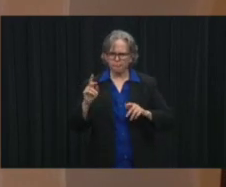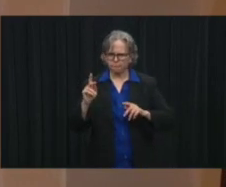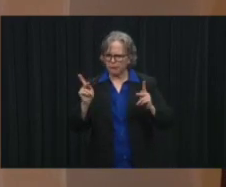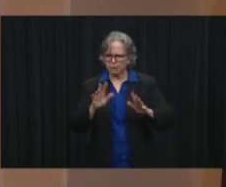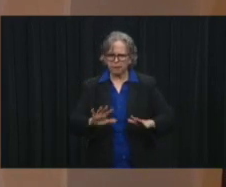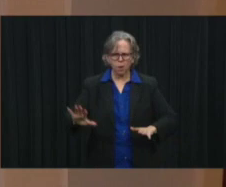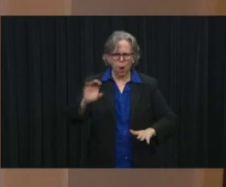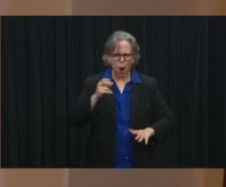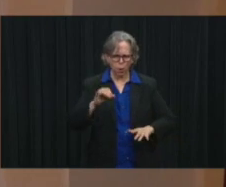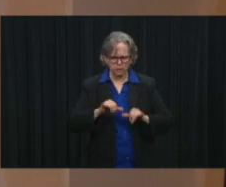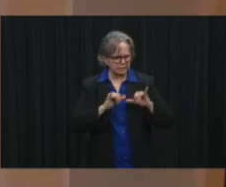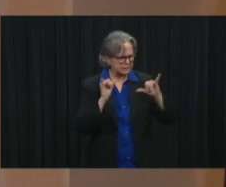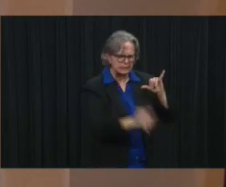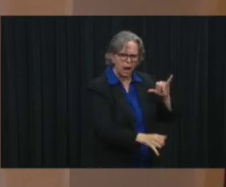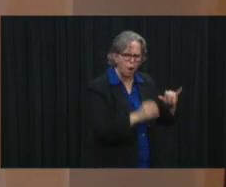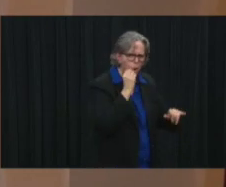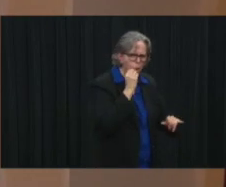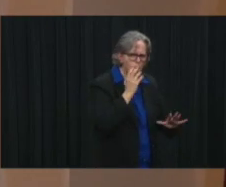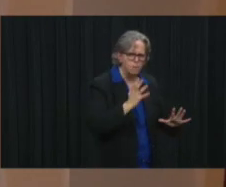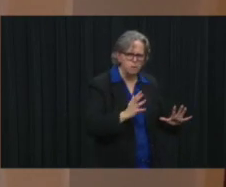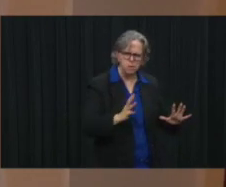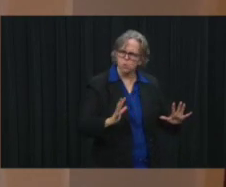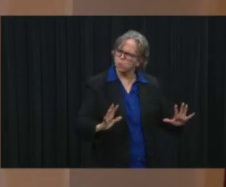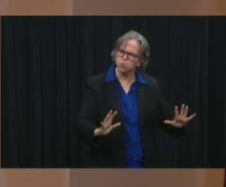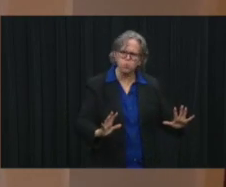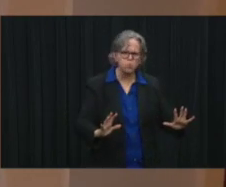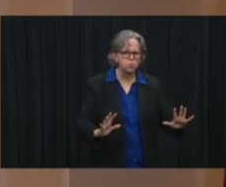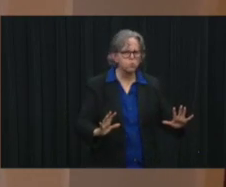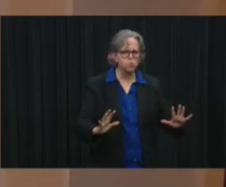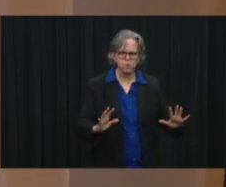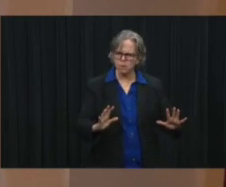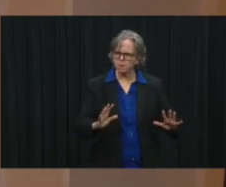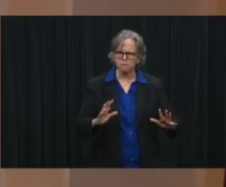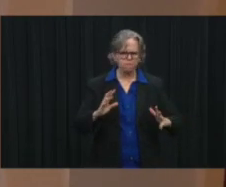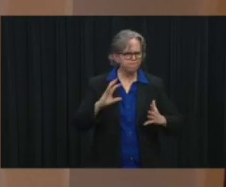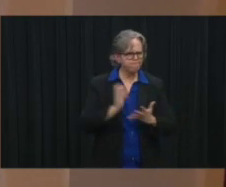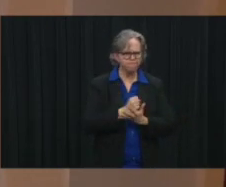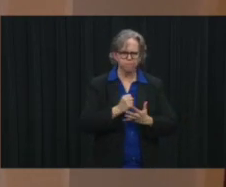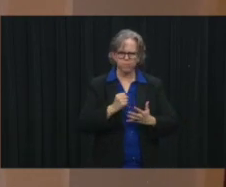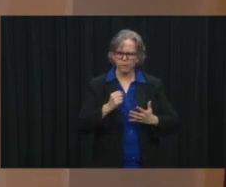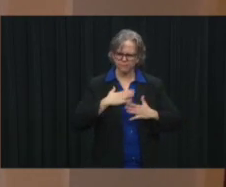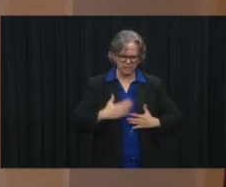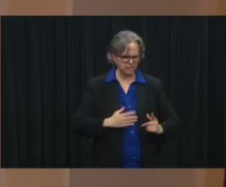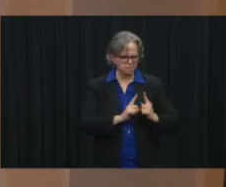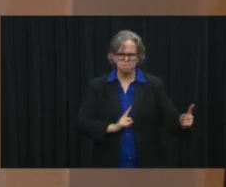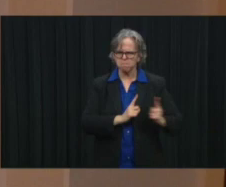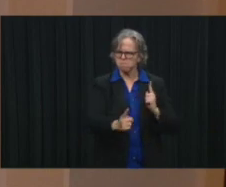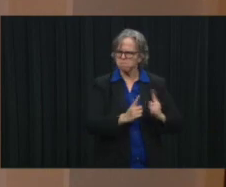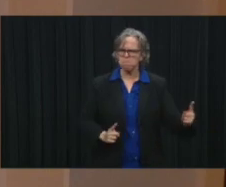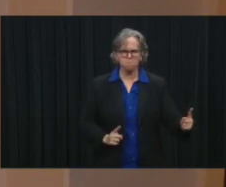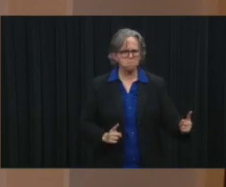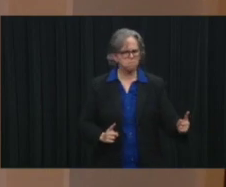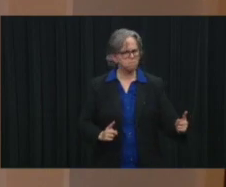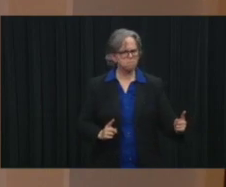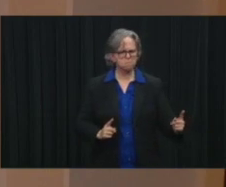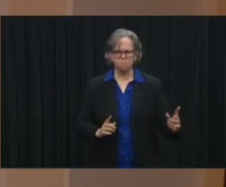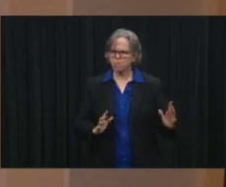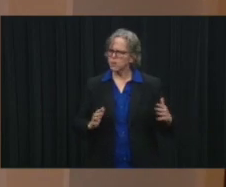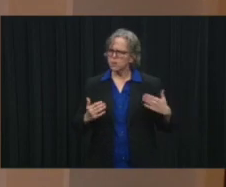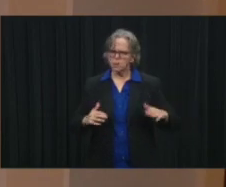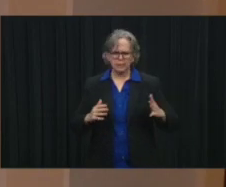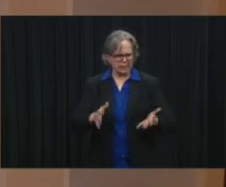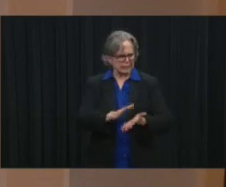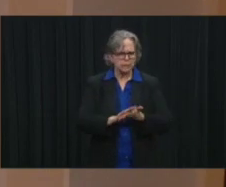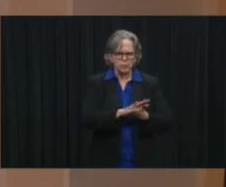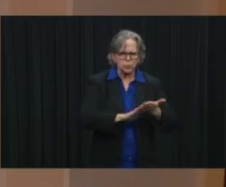home, to practice that social distancing, personal distancing, and sanitary habits are